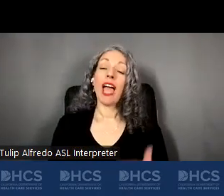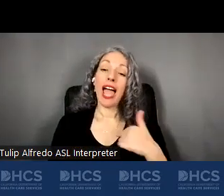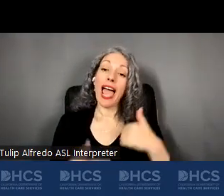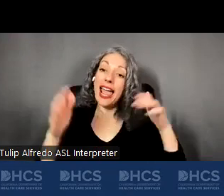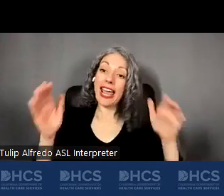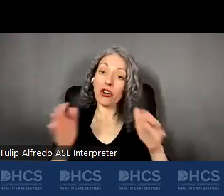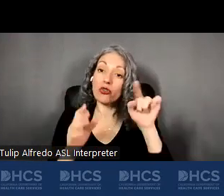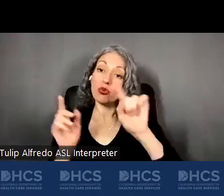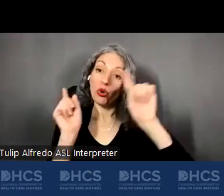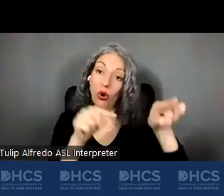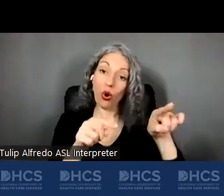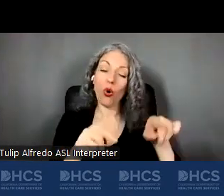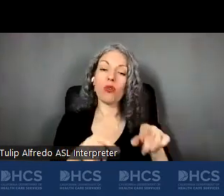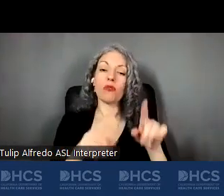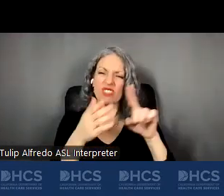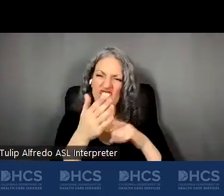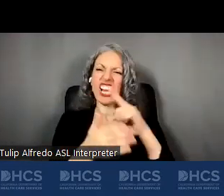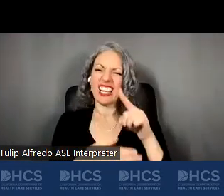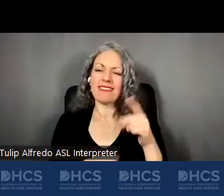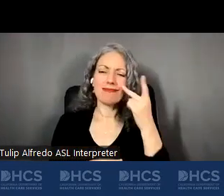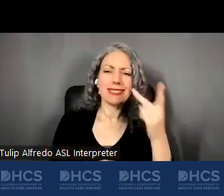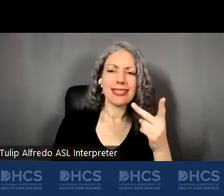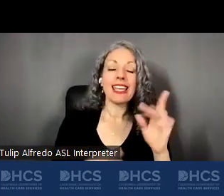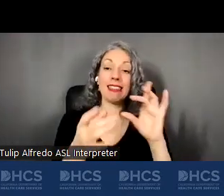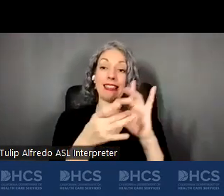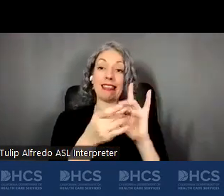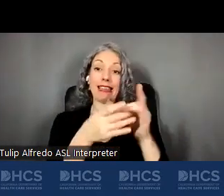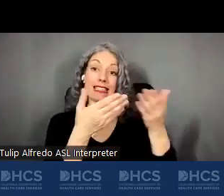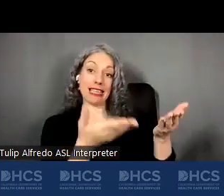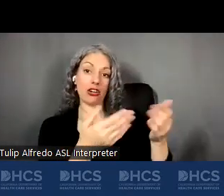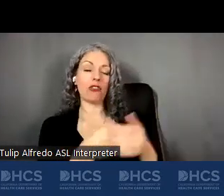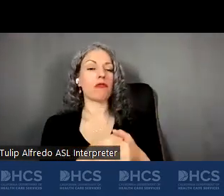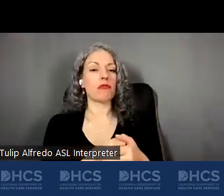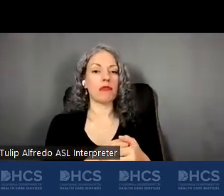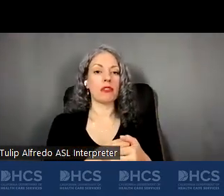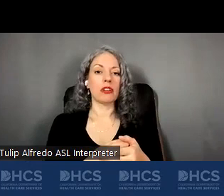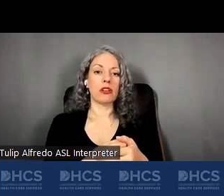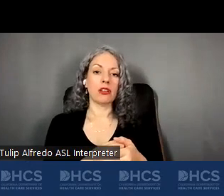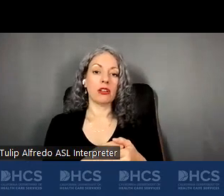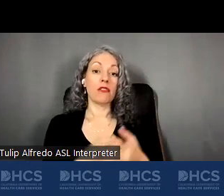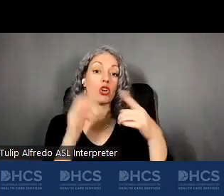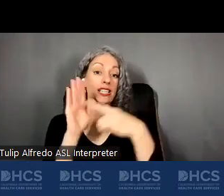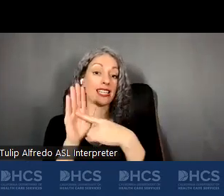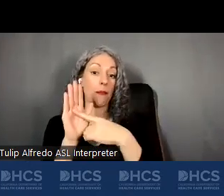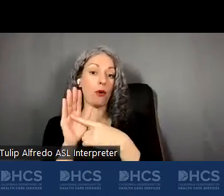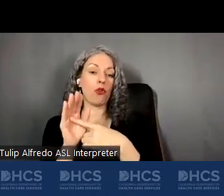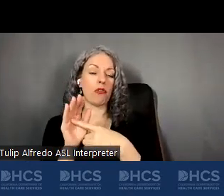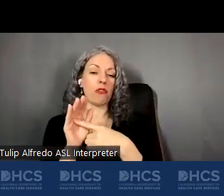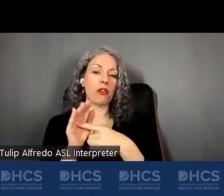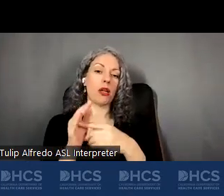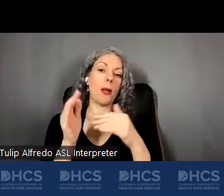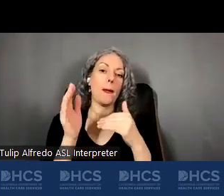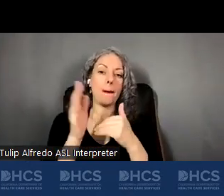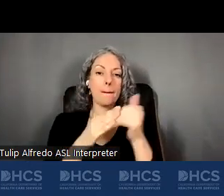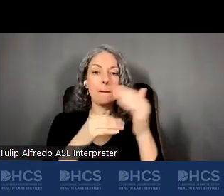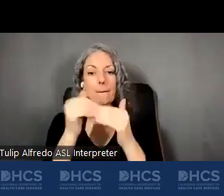out the TA marketplace. The website link is here. Just a couple of domains, for example, would be like building data capacity,